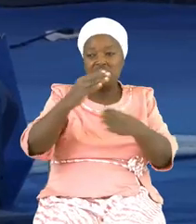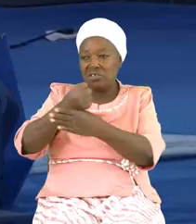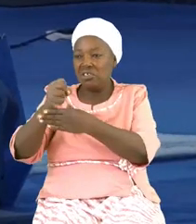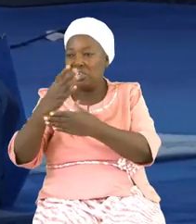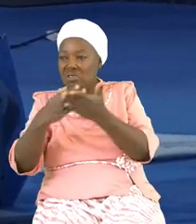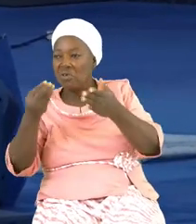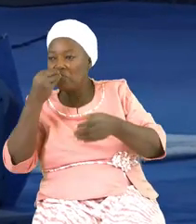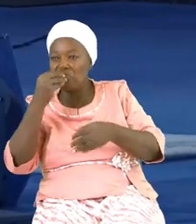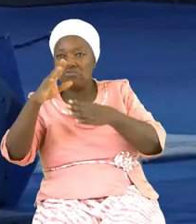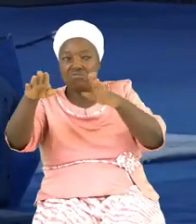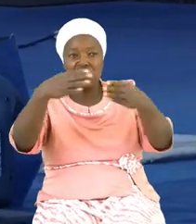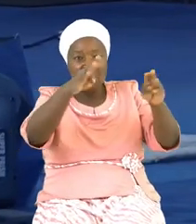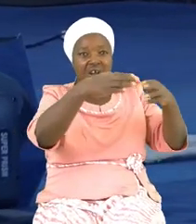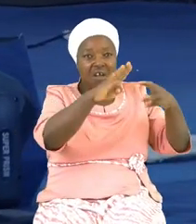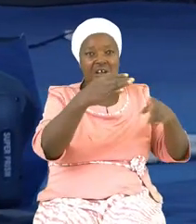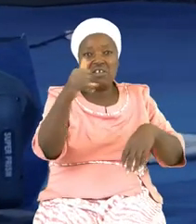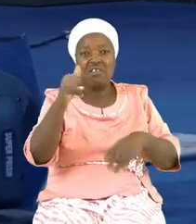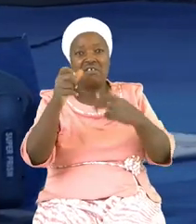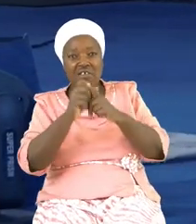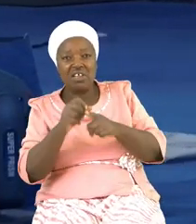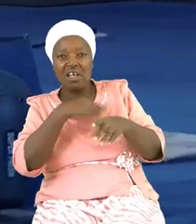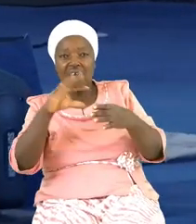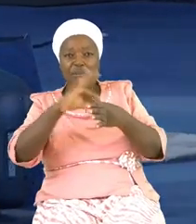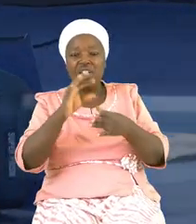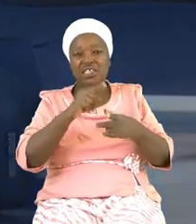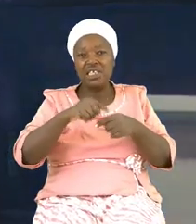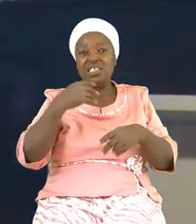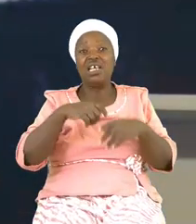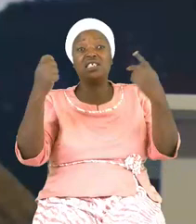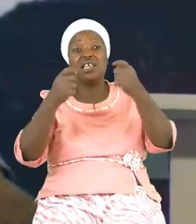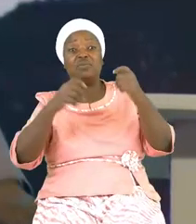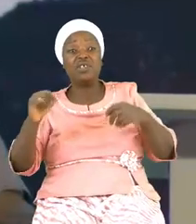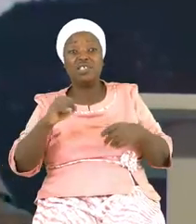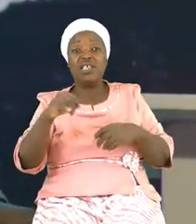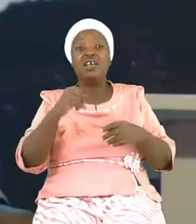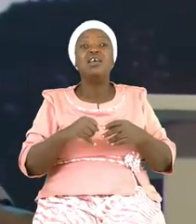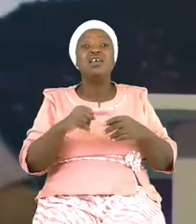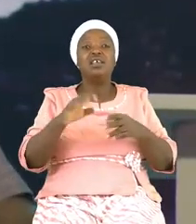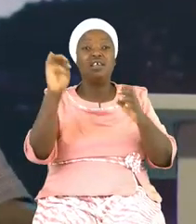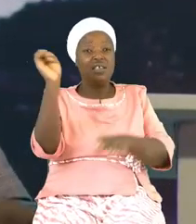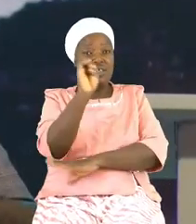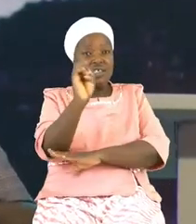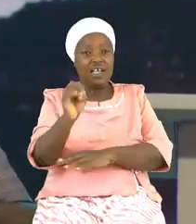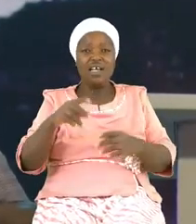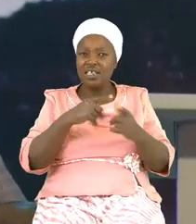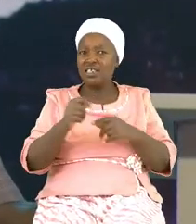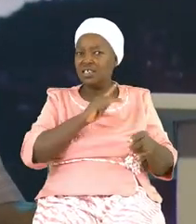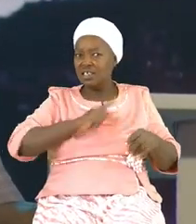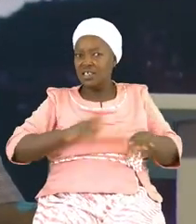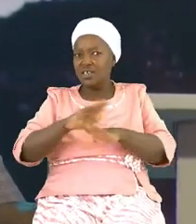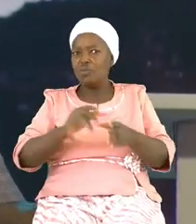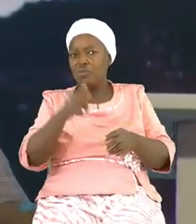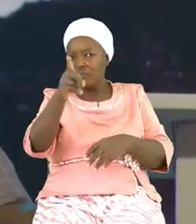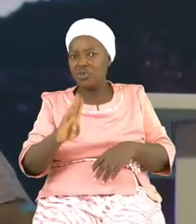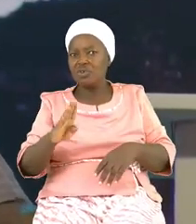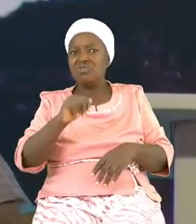jollof rice and meat, and they say they are celebrating Easter. The kingdom of God is not